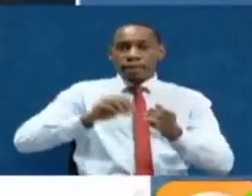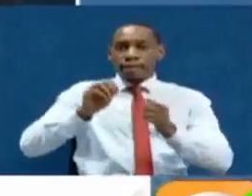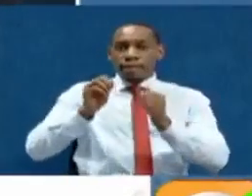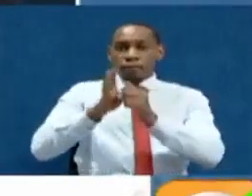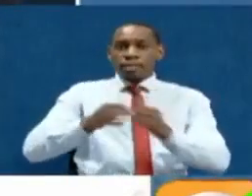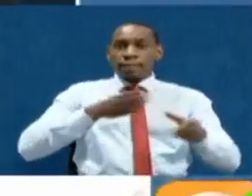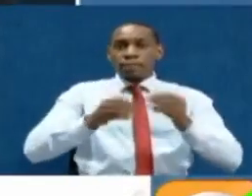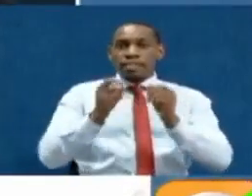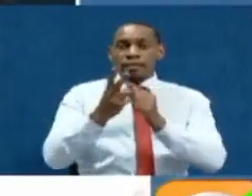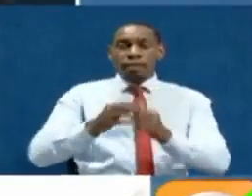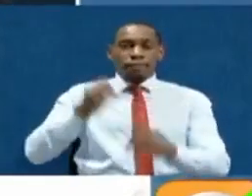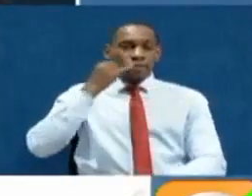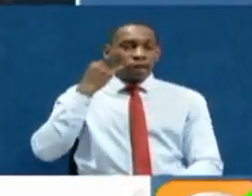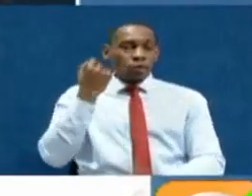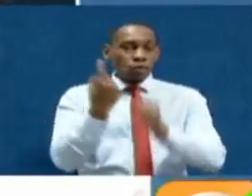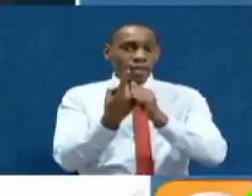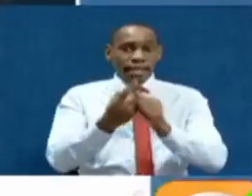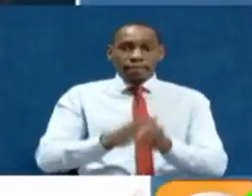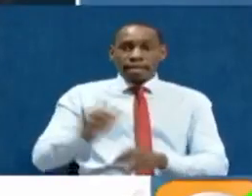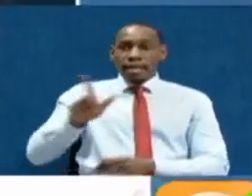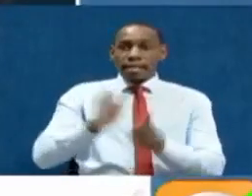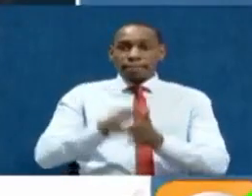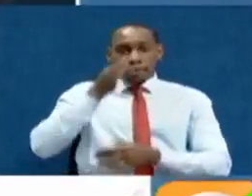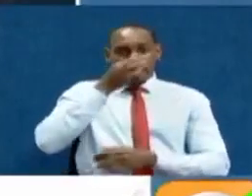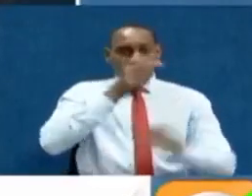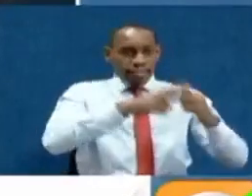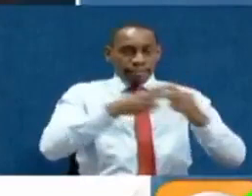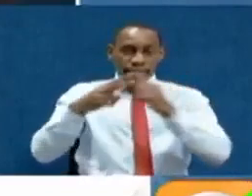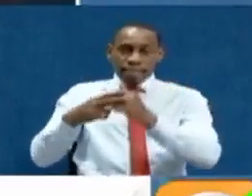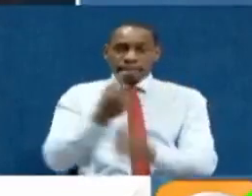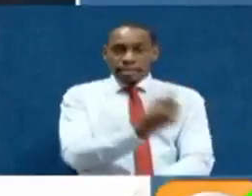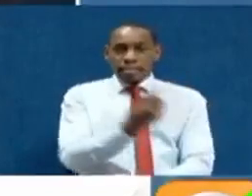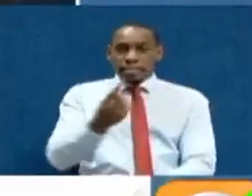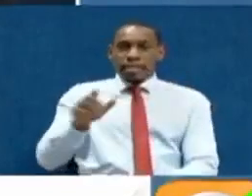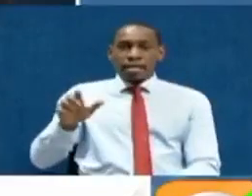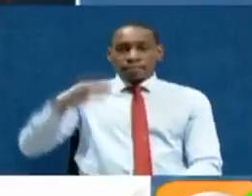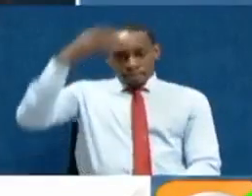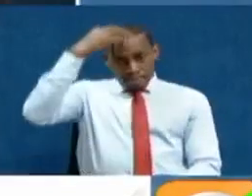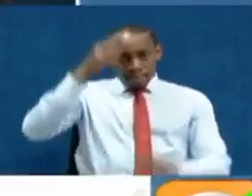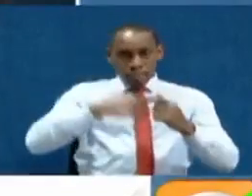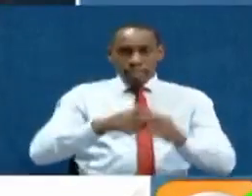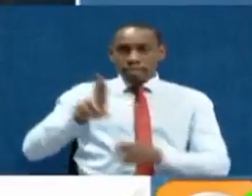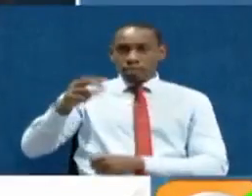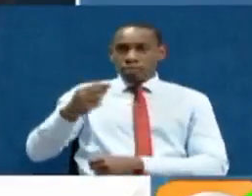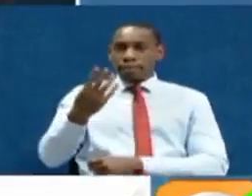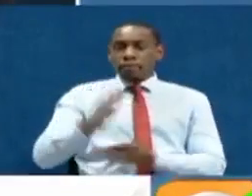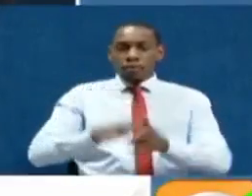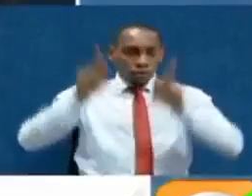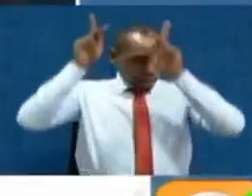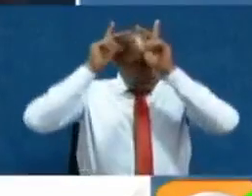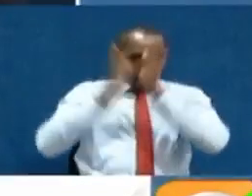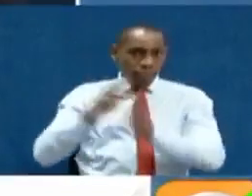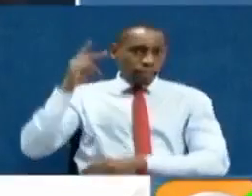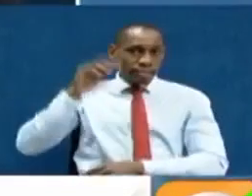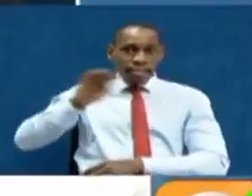14, Busia 12, Nakuru 11, Laikipia and Nyeri 7 cases each, Lamu 6, Uasin Gishu 4, Kakamega and